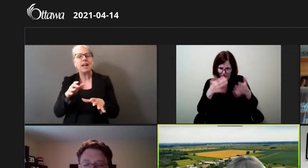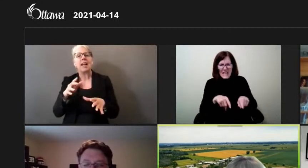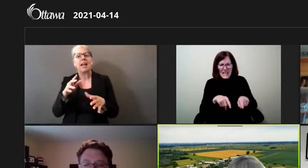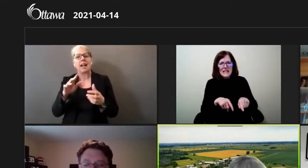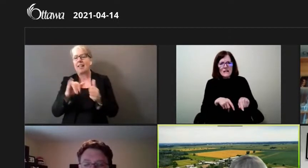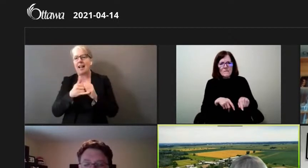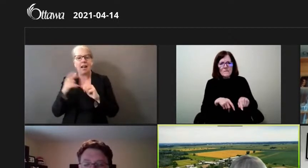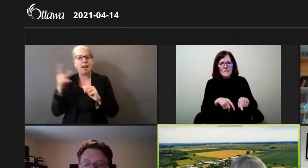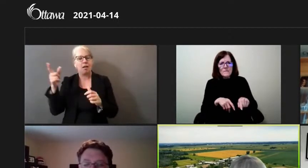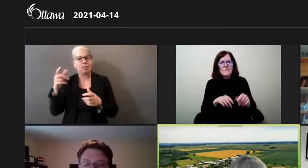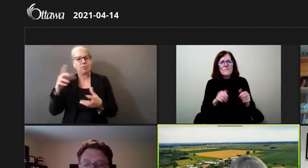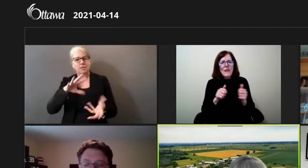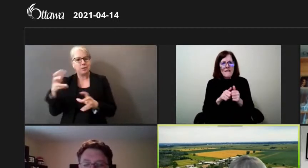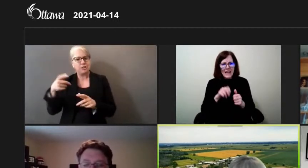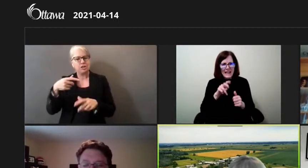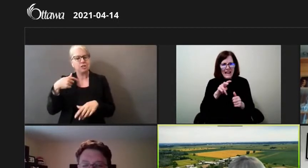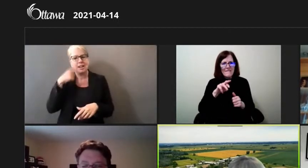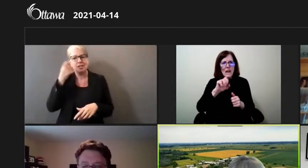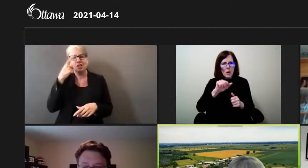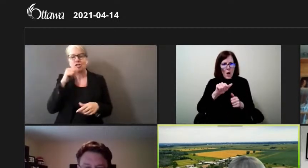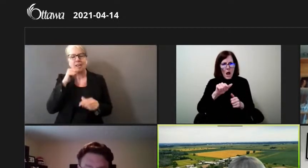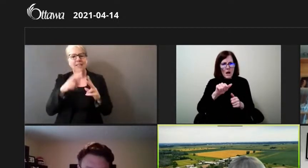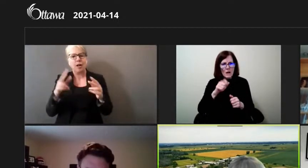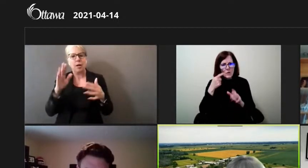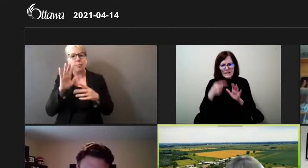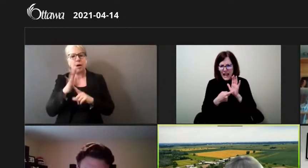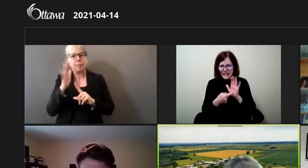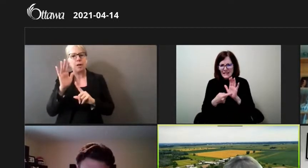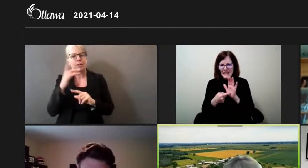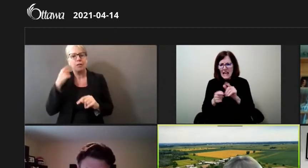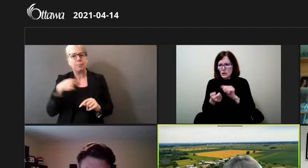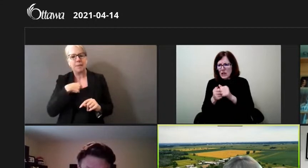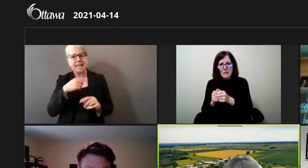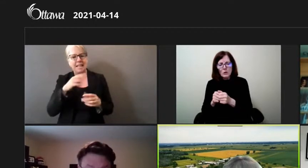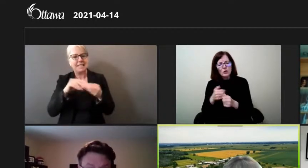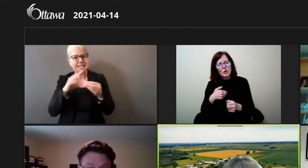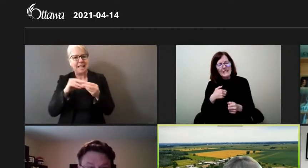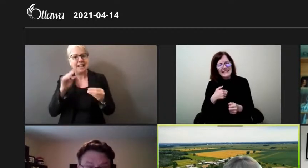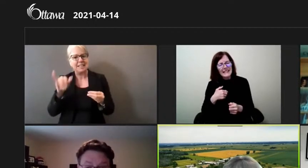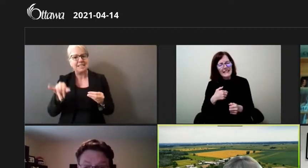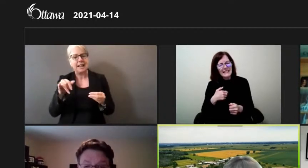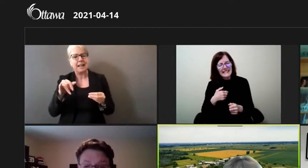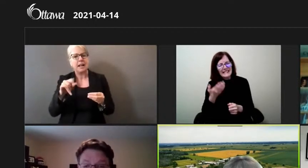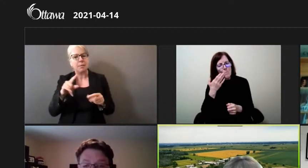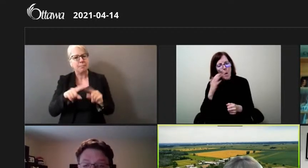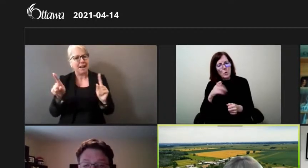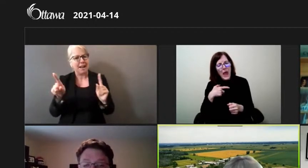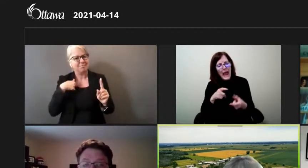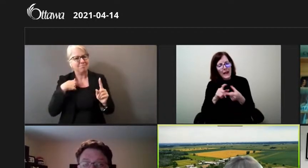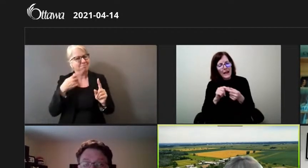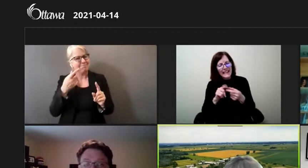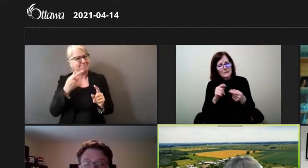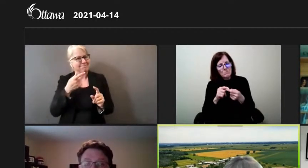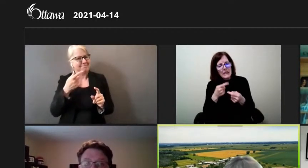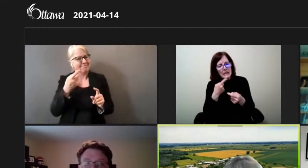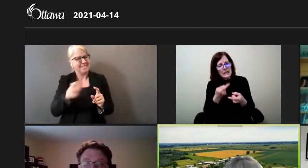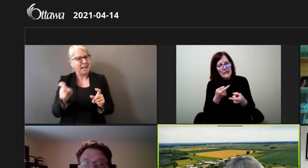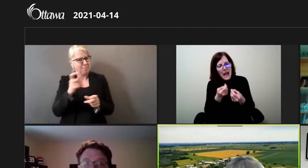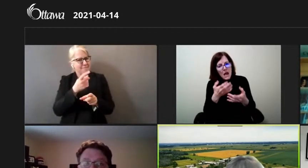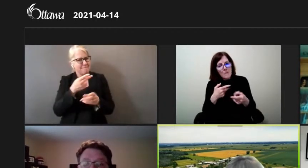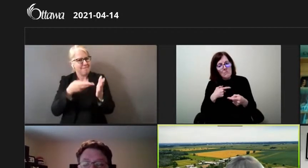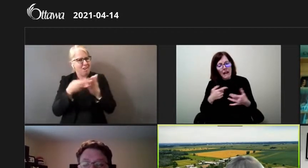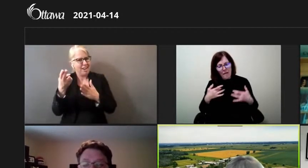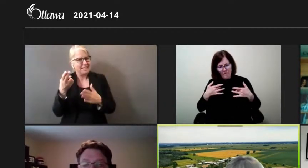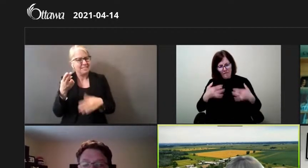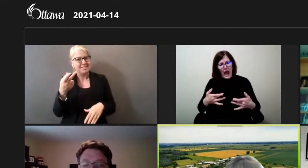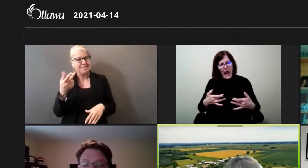switch. I know it's probably not very popular for me to be saying that, but it's damn honest. How do we do that? Do we